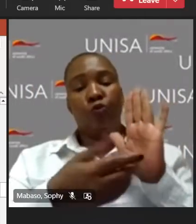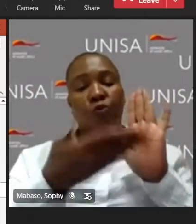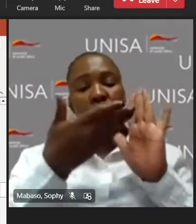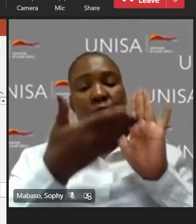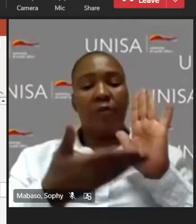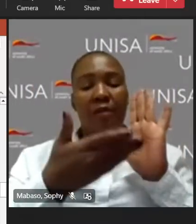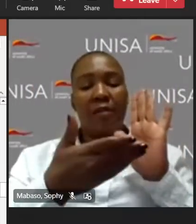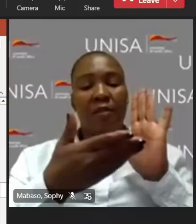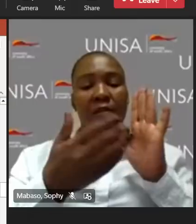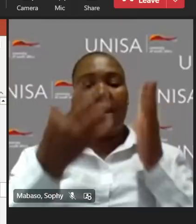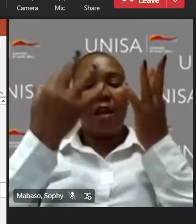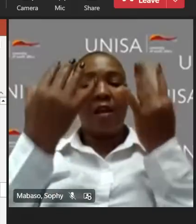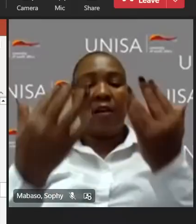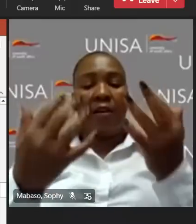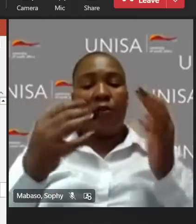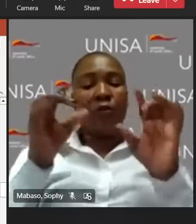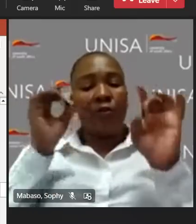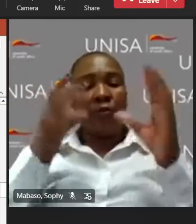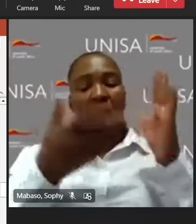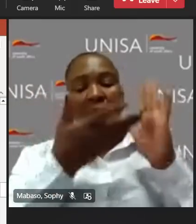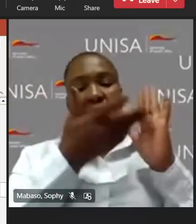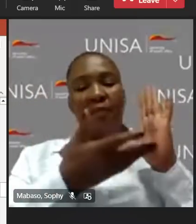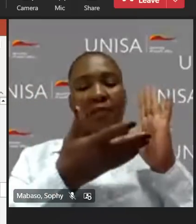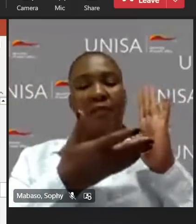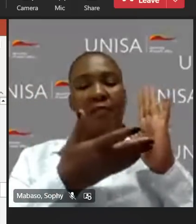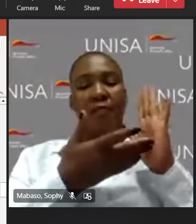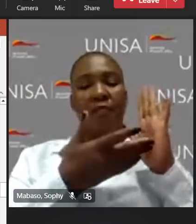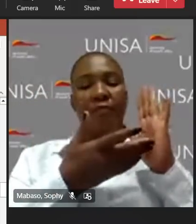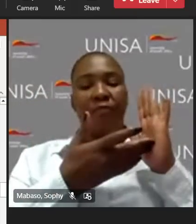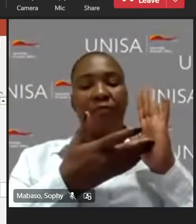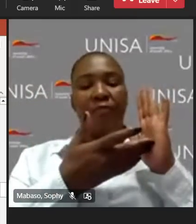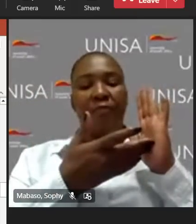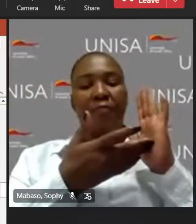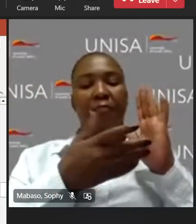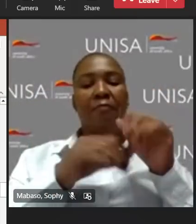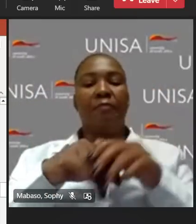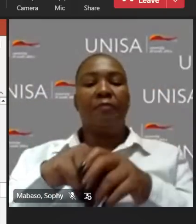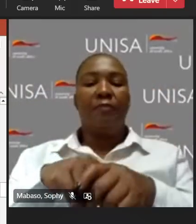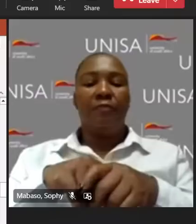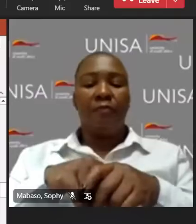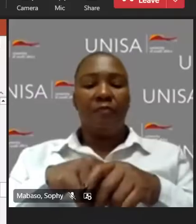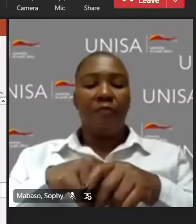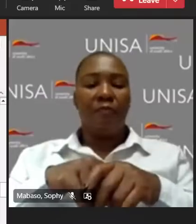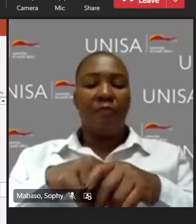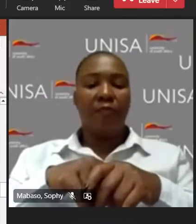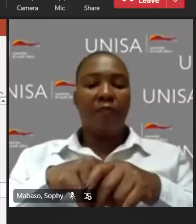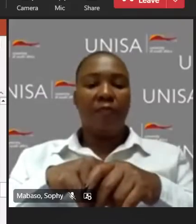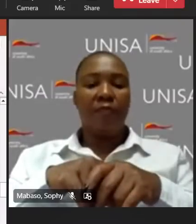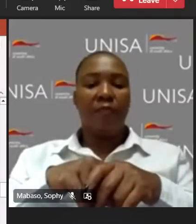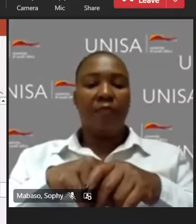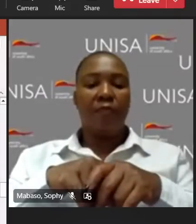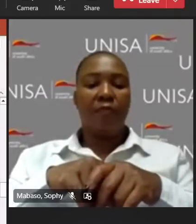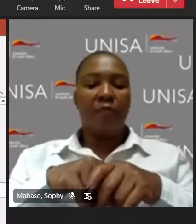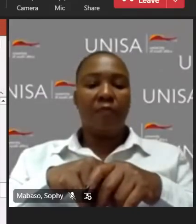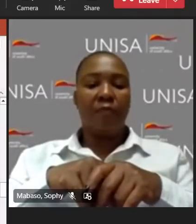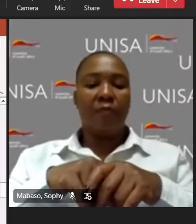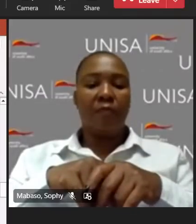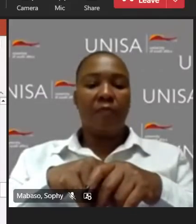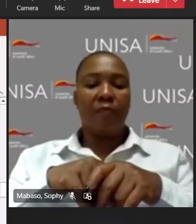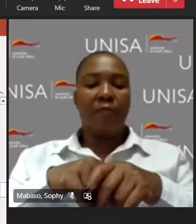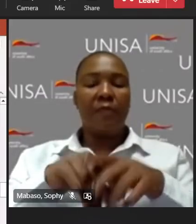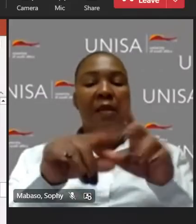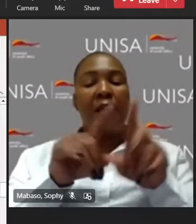statement. I've covered the student details for security purpose, POPI Act.